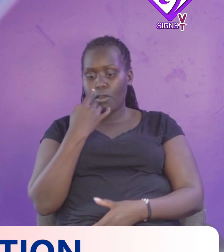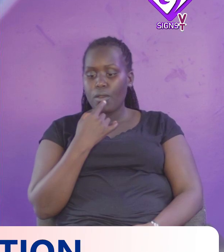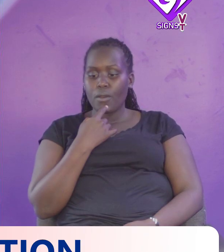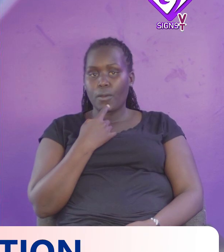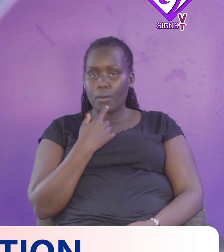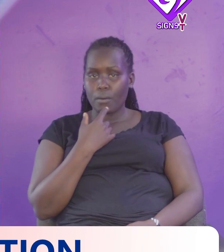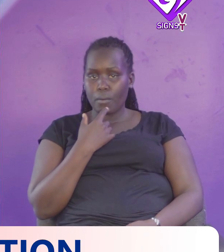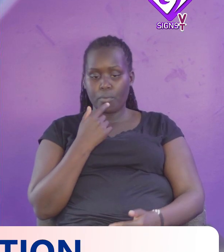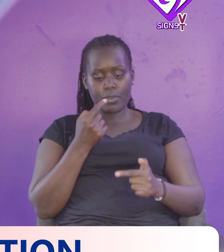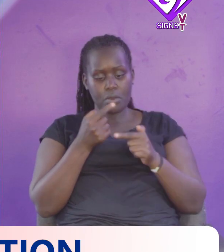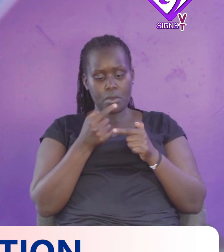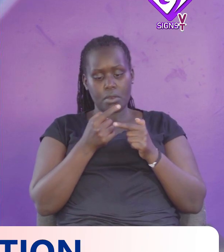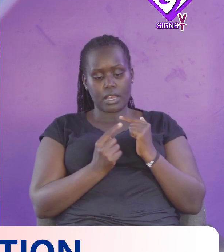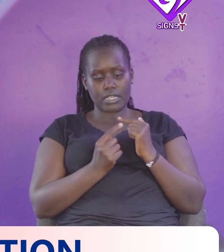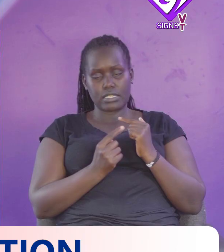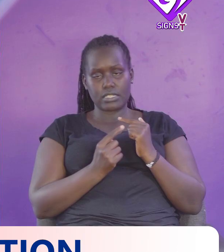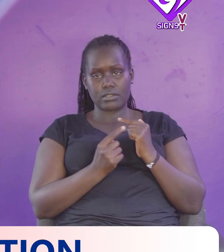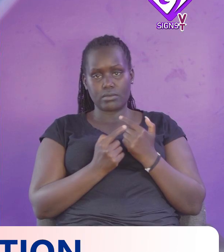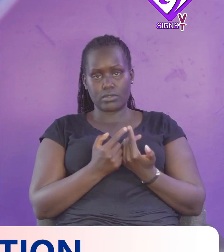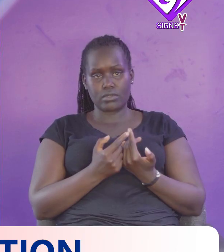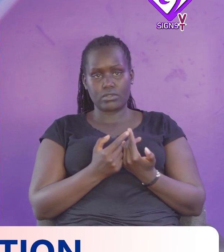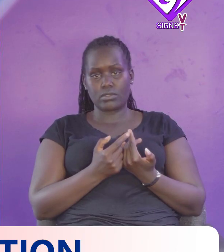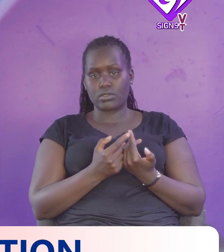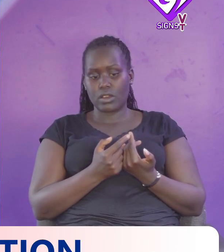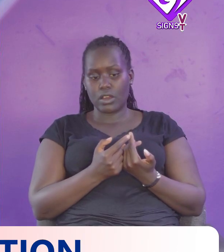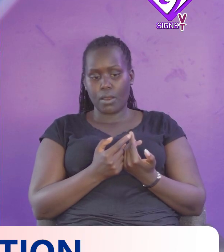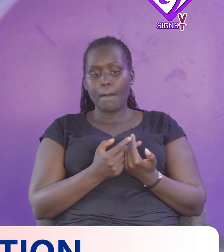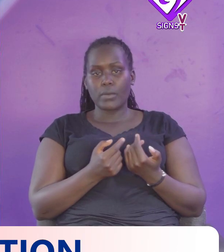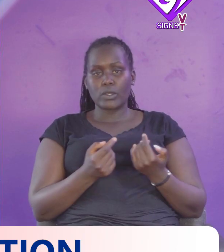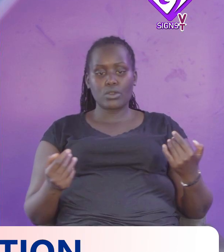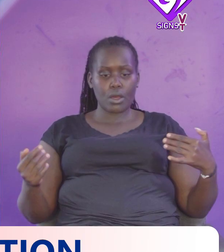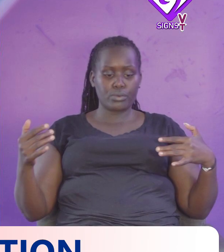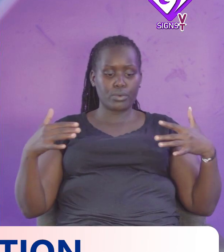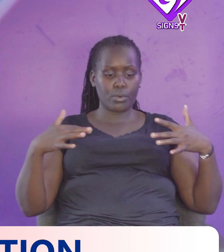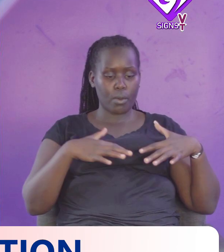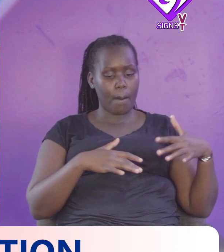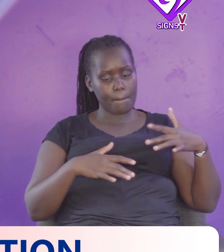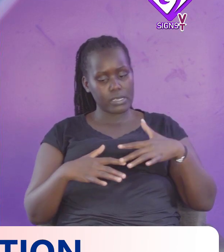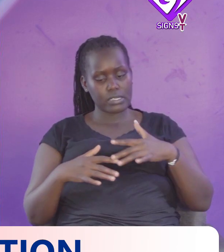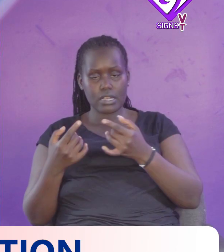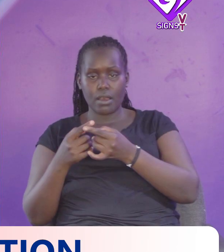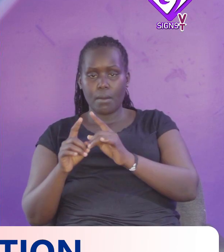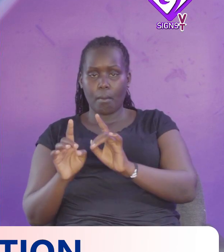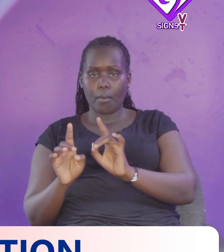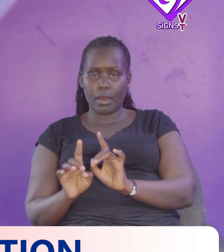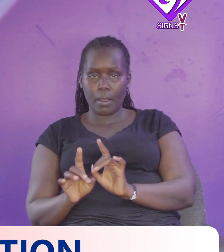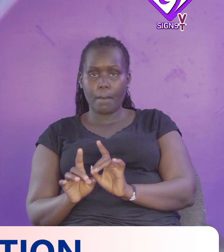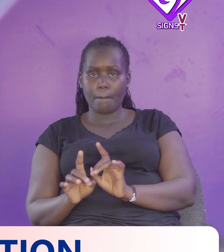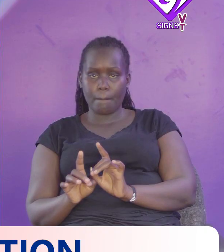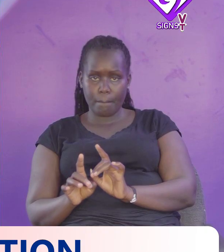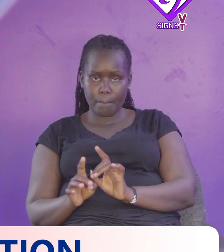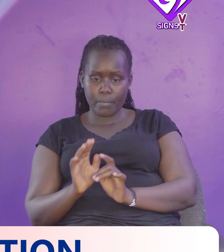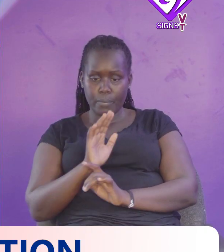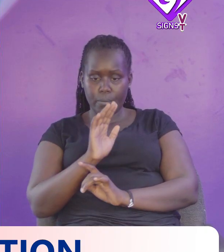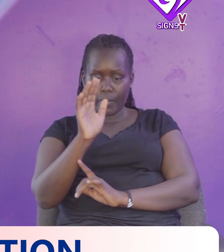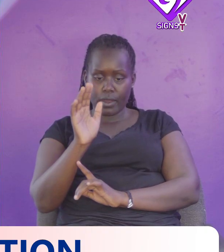put themselves into ruling the masses. Okay. One, they are never